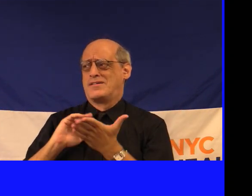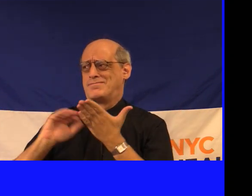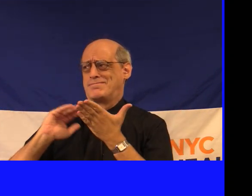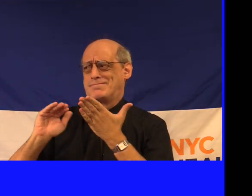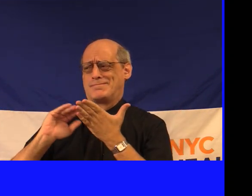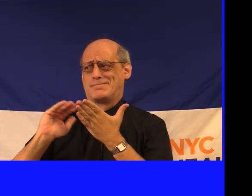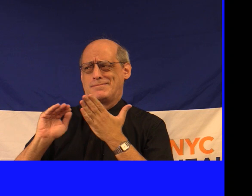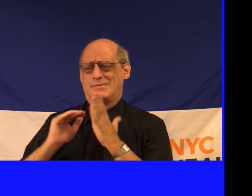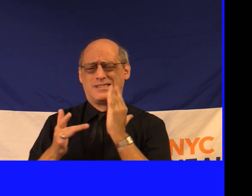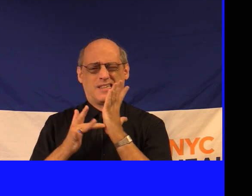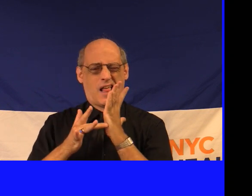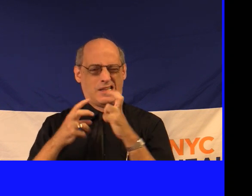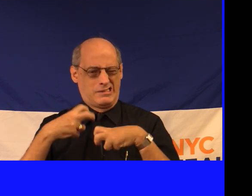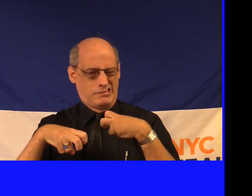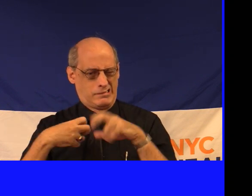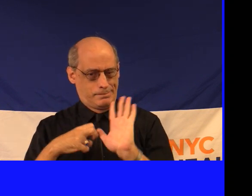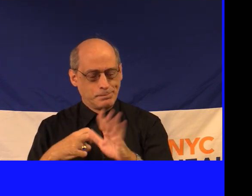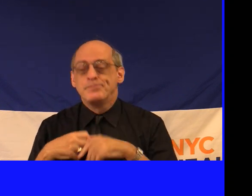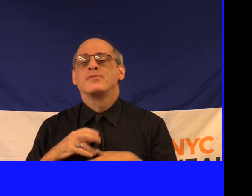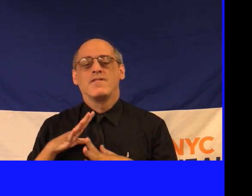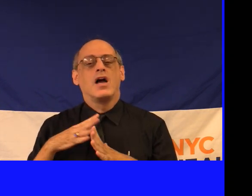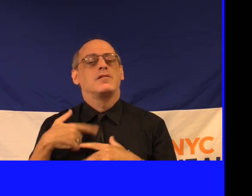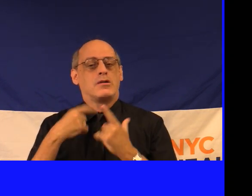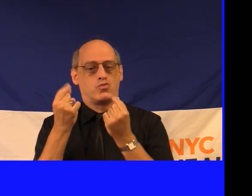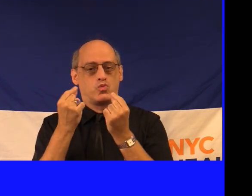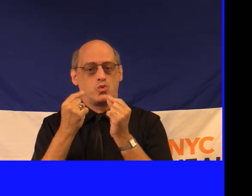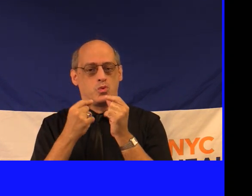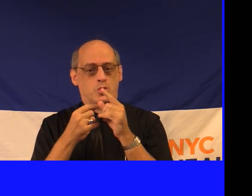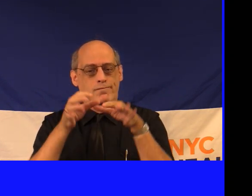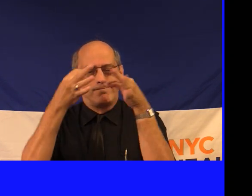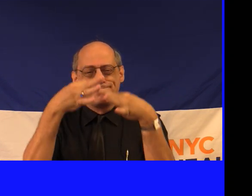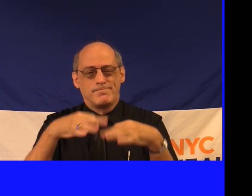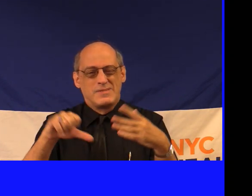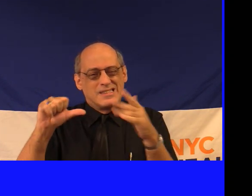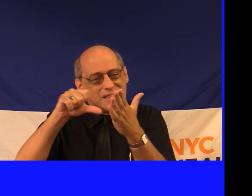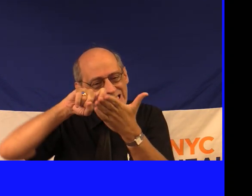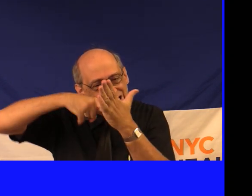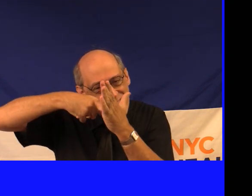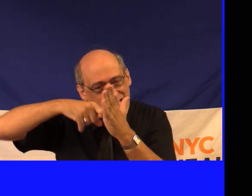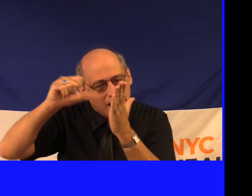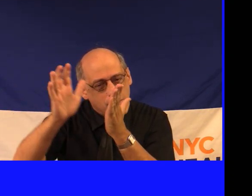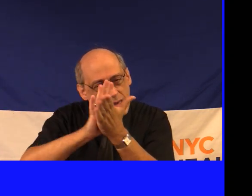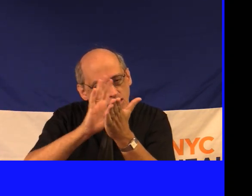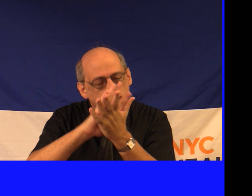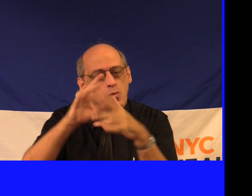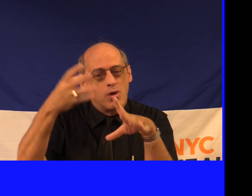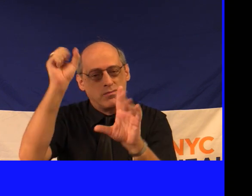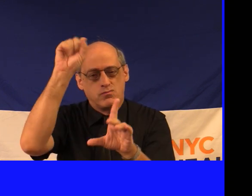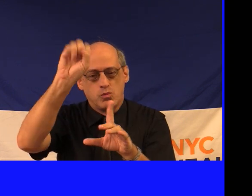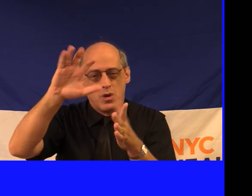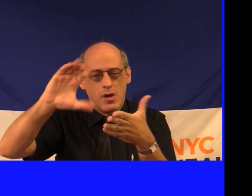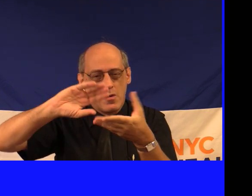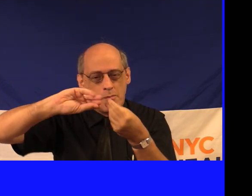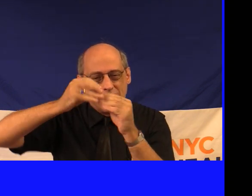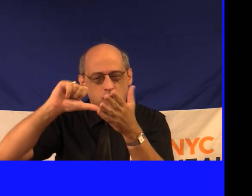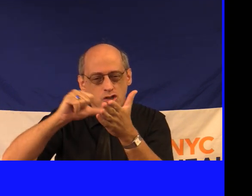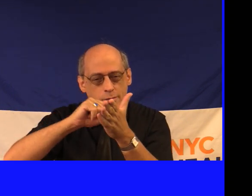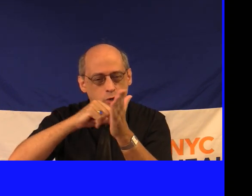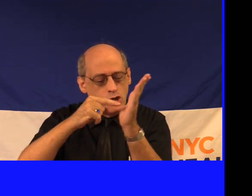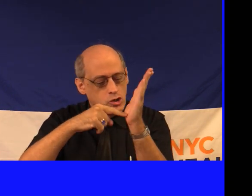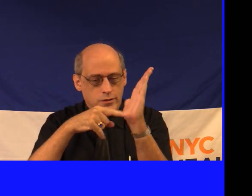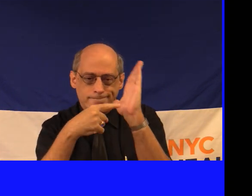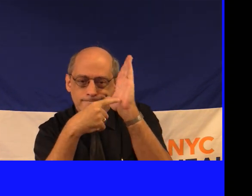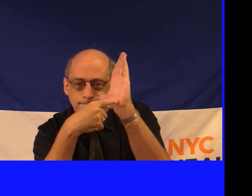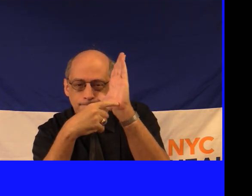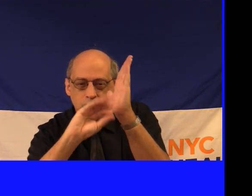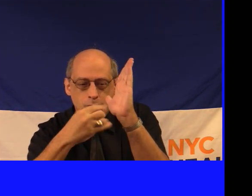bit echoey before. So I'm just going to take you through the key pages, and I'll let you know which page I'm on. The page numbers are listed in the bottom of the